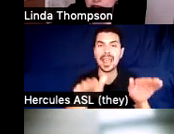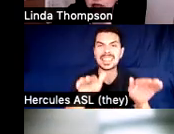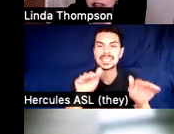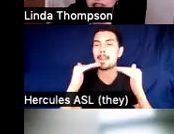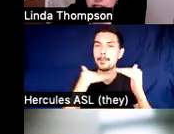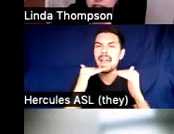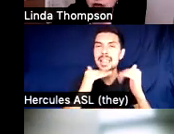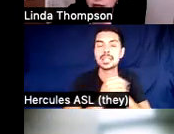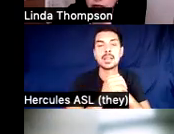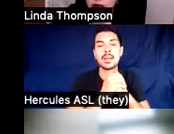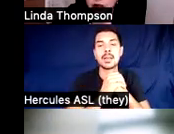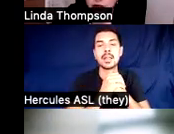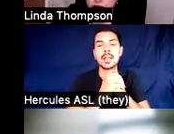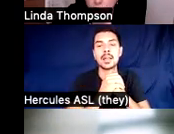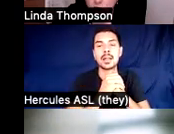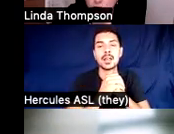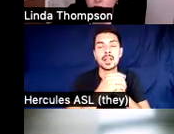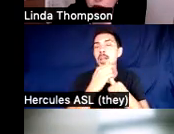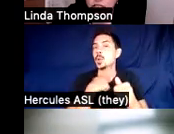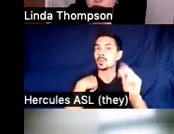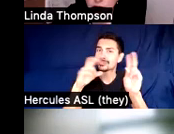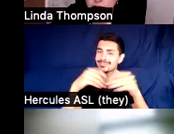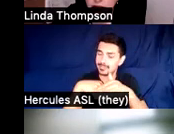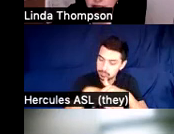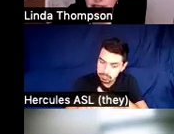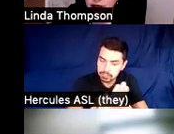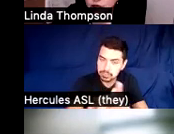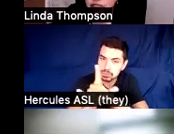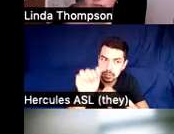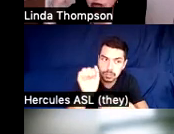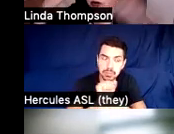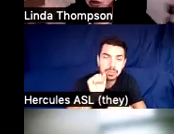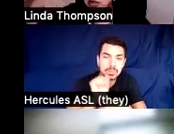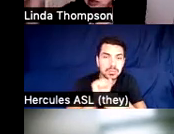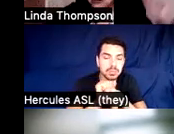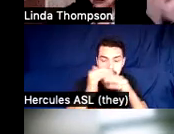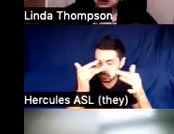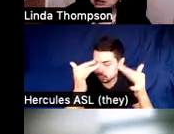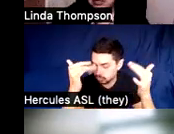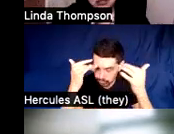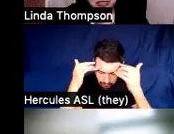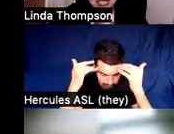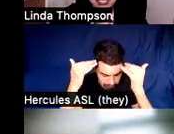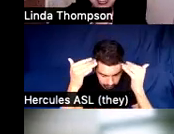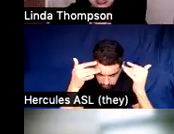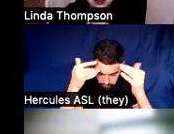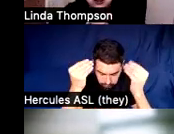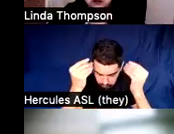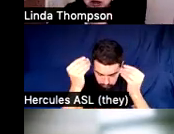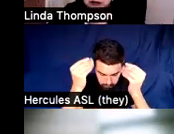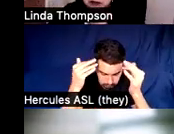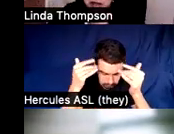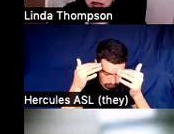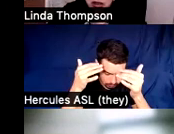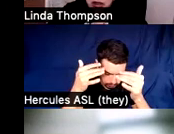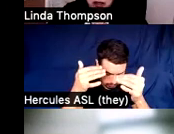step in to the arena of work, which can be like stuff whizzing by your head and you're trying to get your things done.